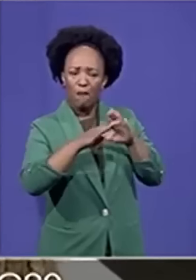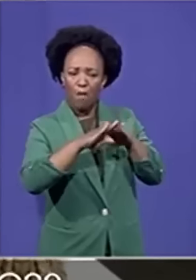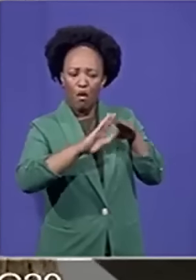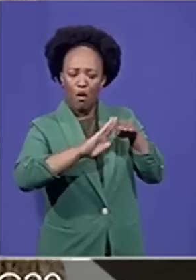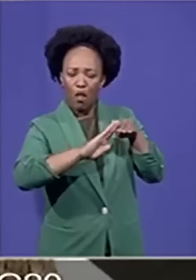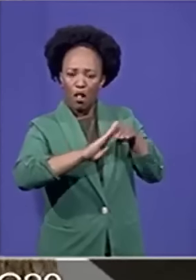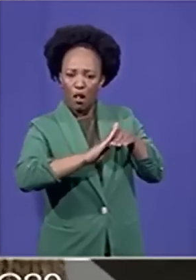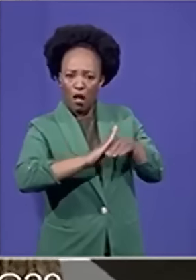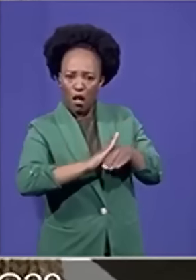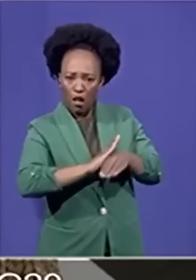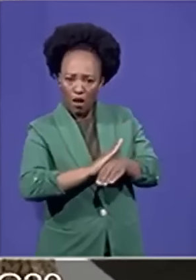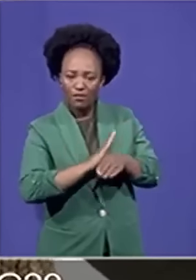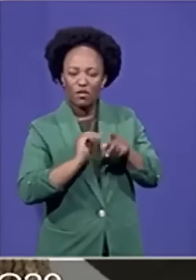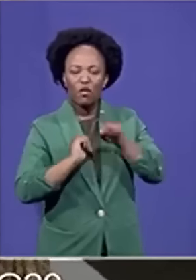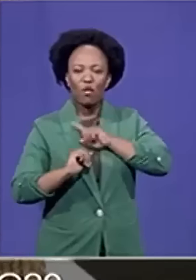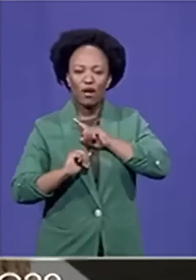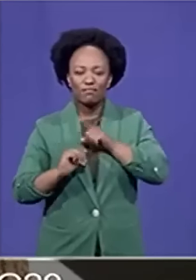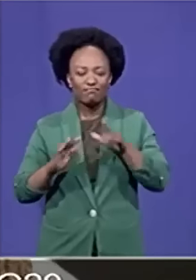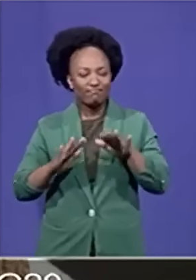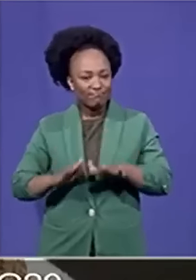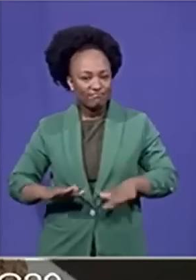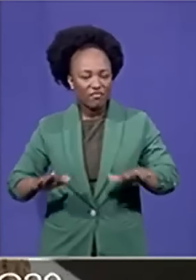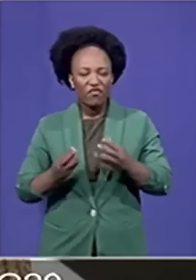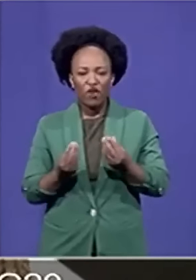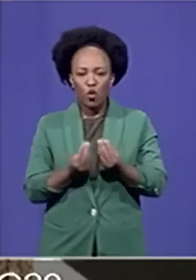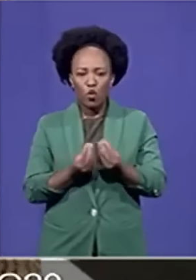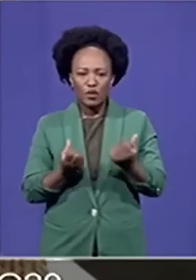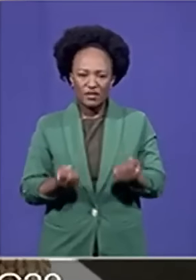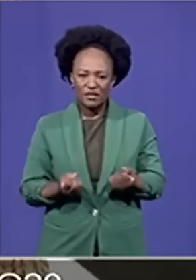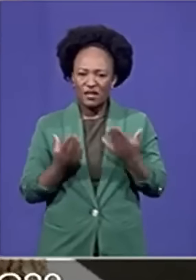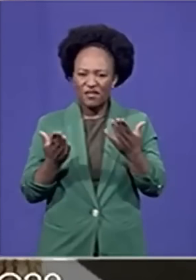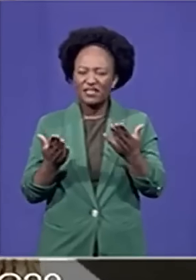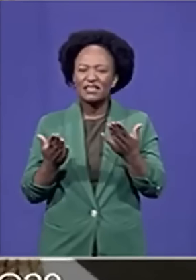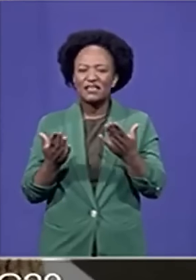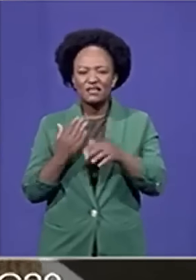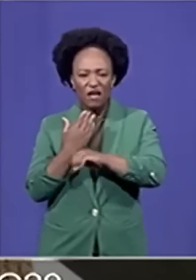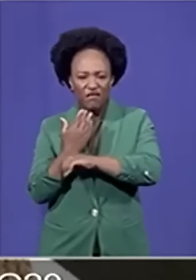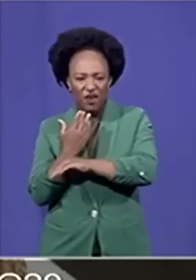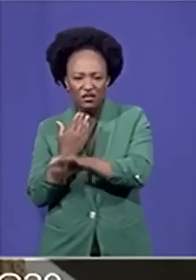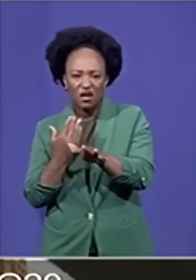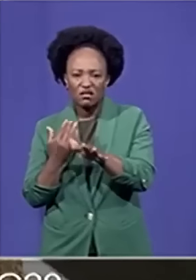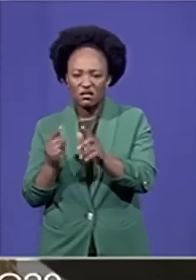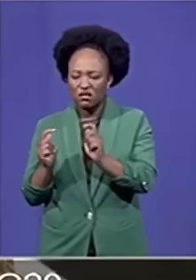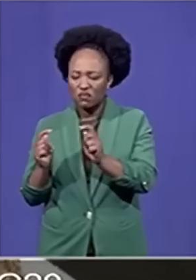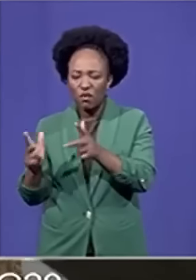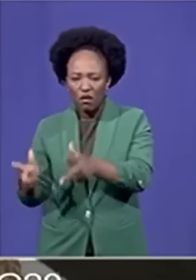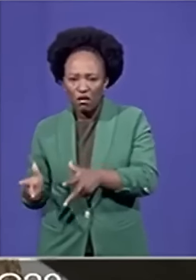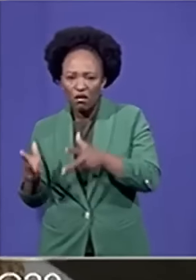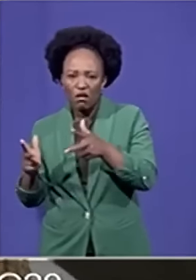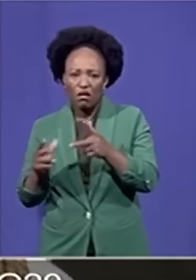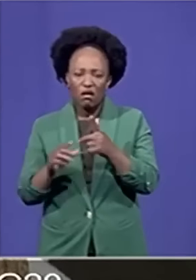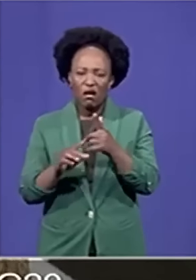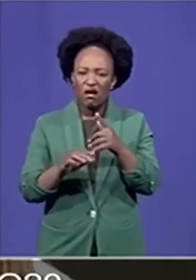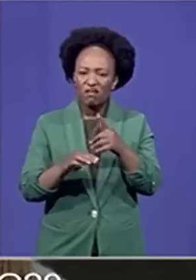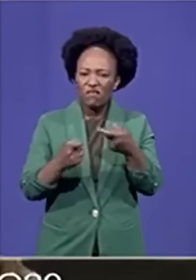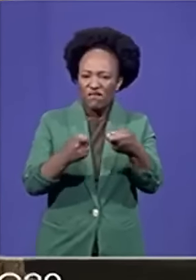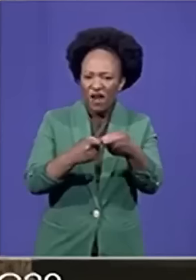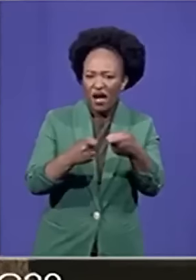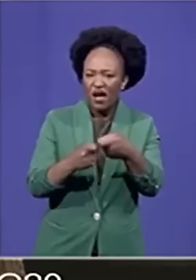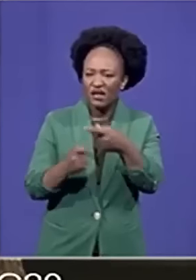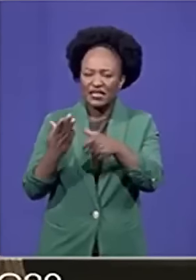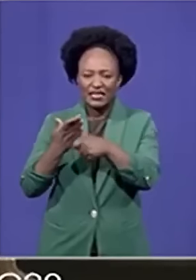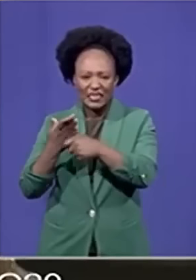la infrastructure ya goods and services trade dintwanyana tsena tsa di tariff le gafu ena